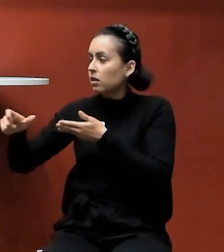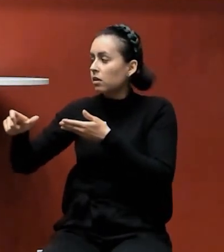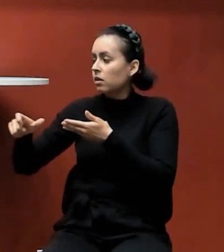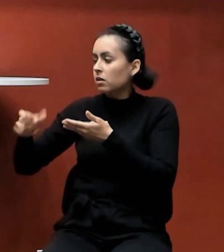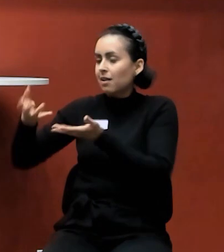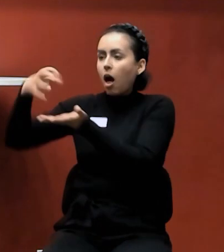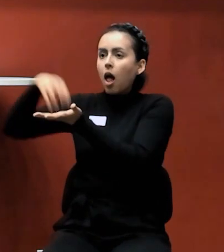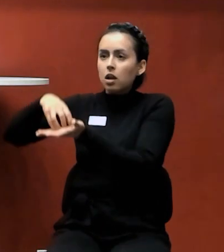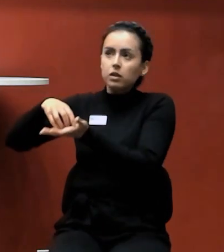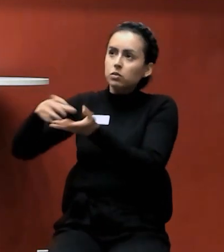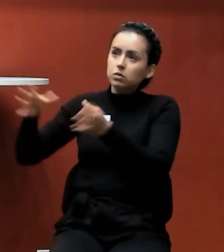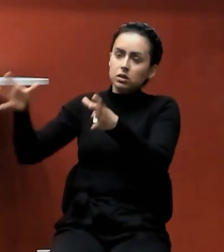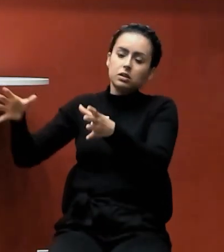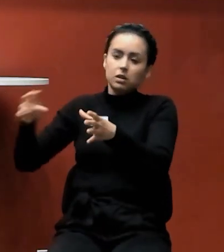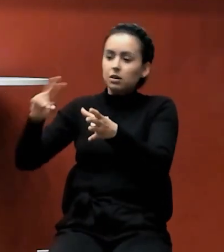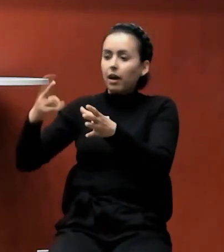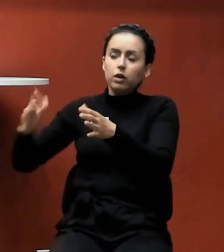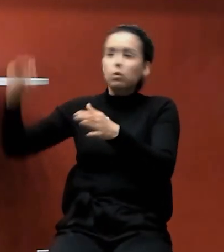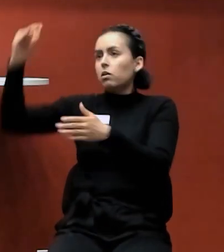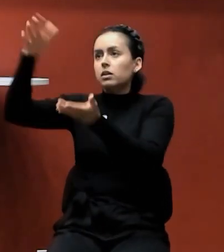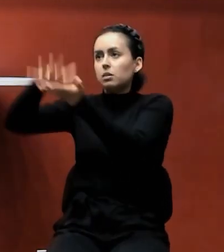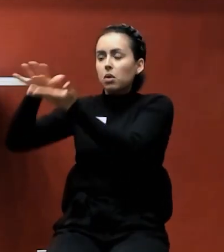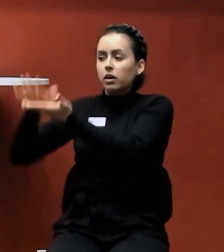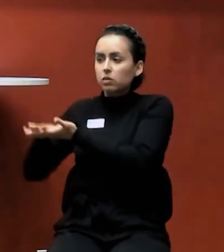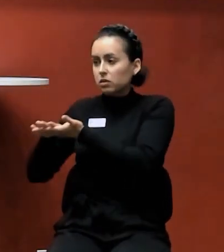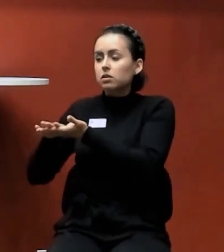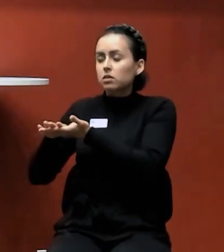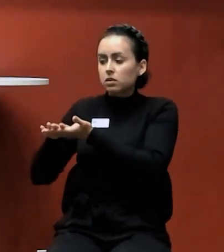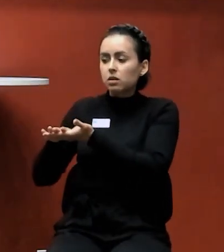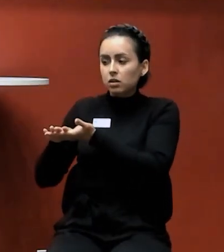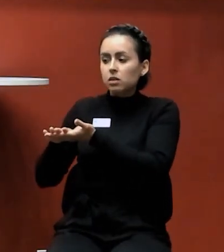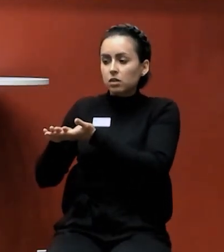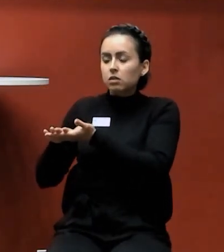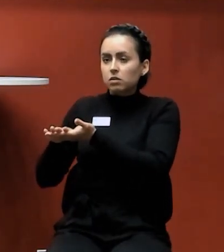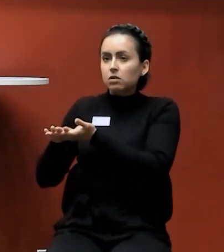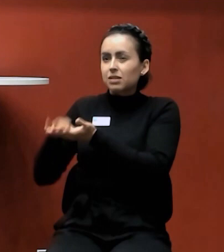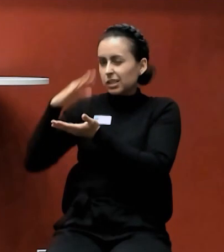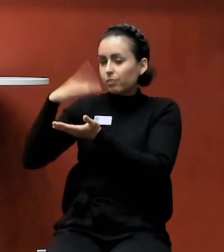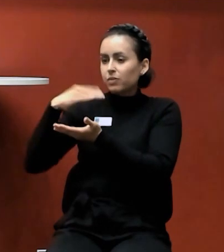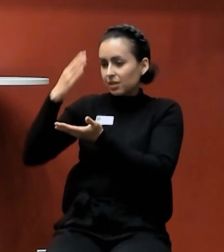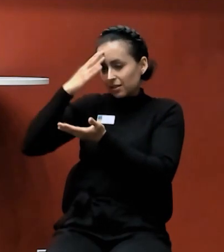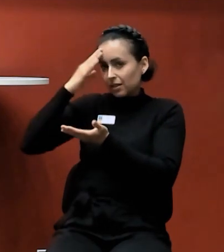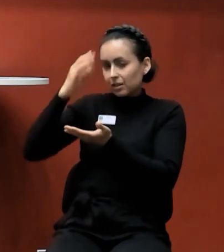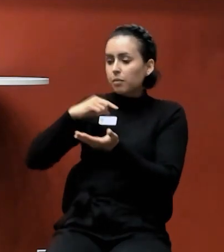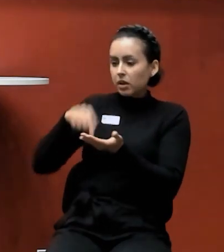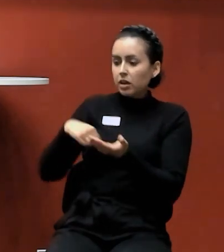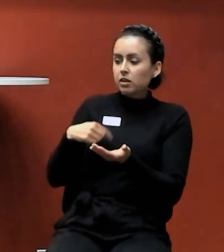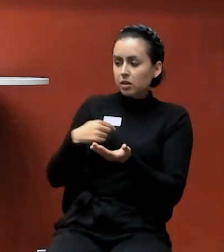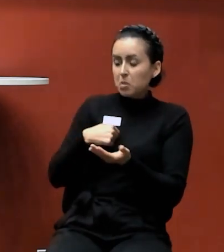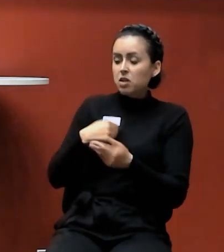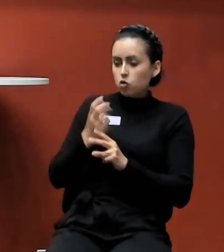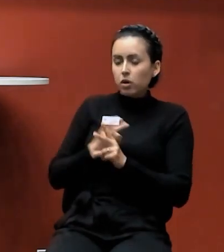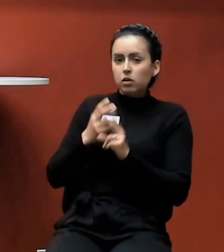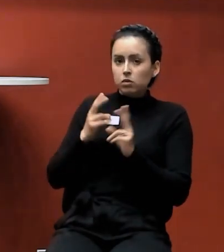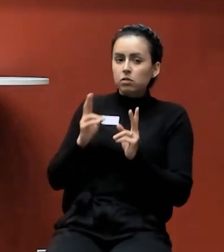the government or in those high offices, they know you. They know us. I've come to experience this. I go to places in my